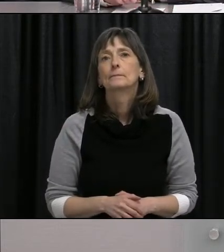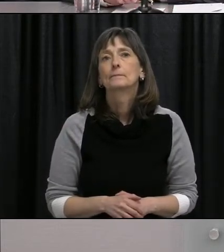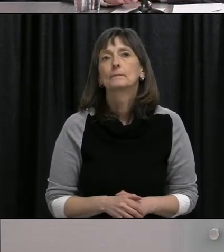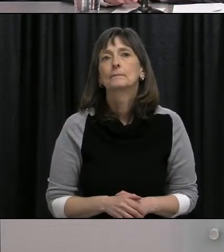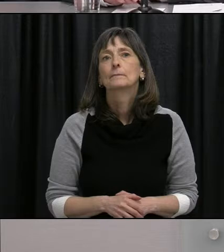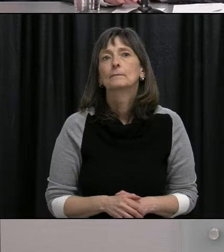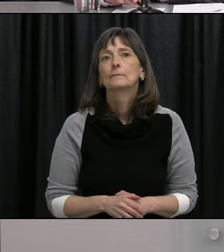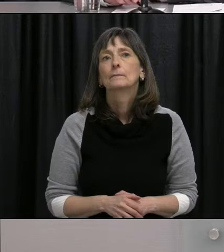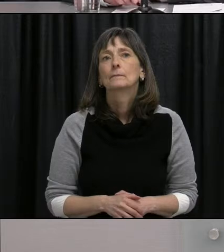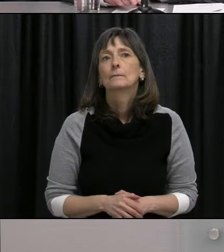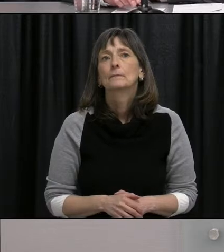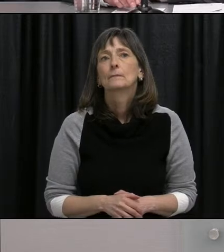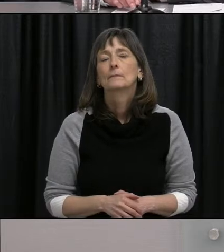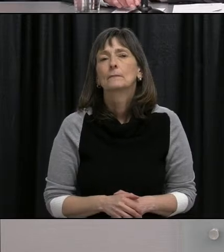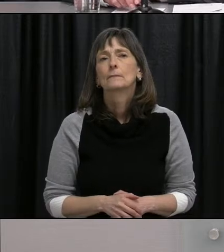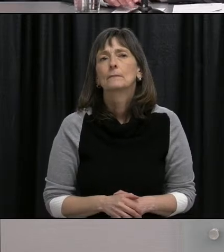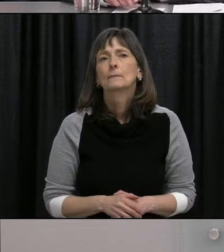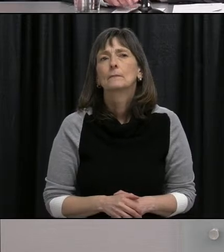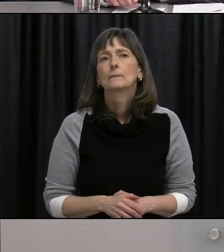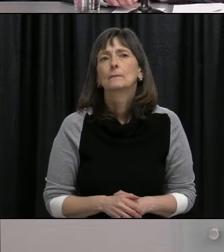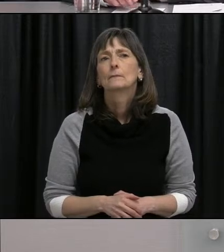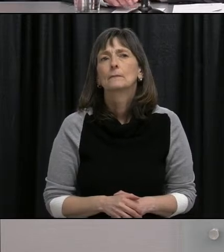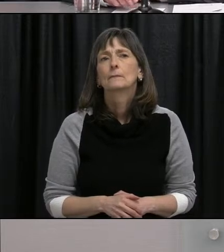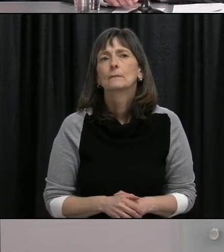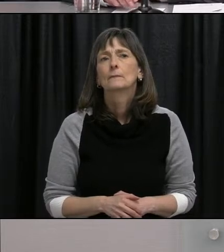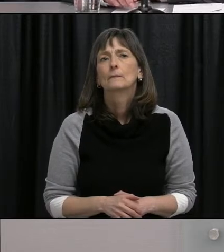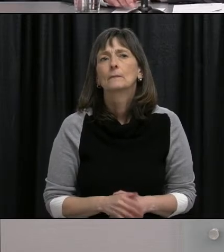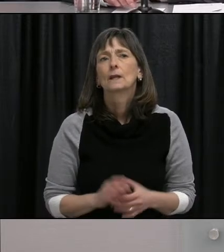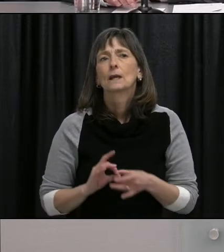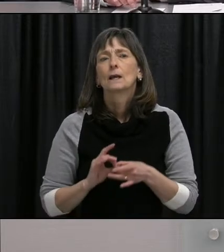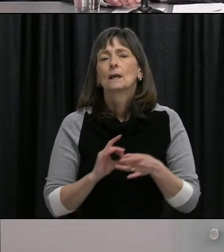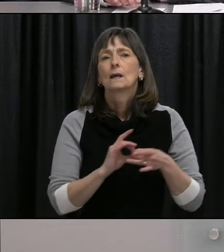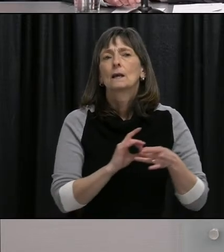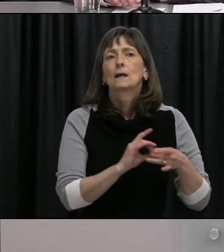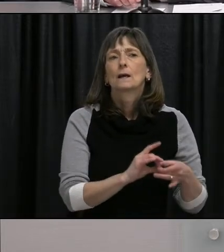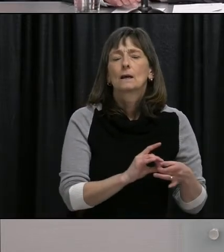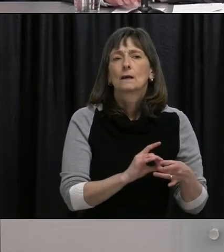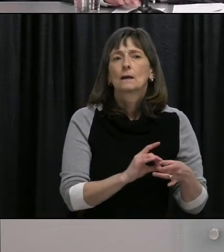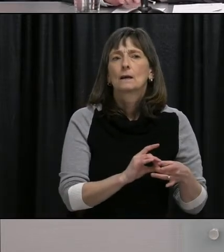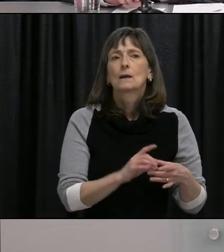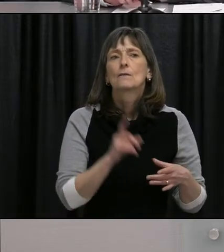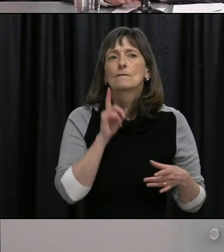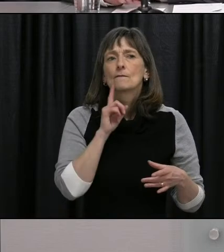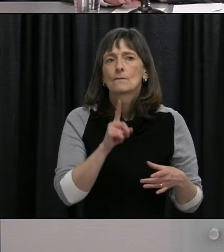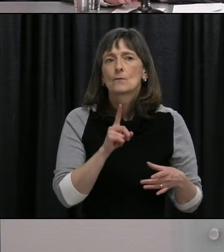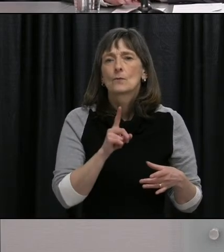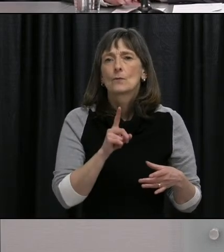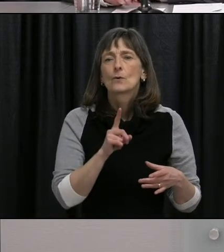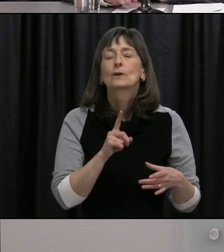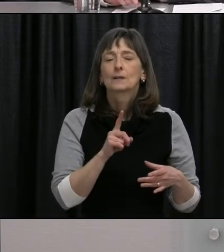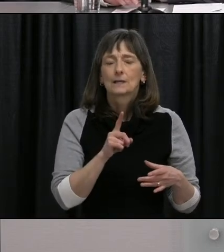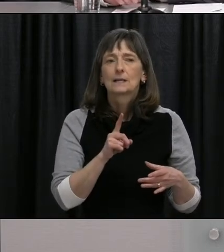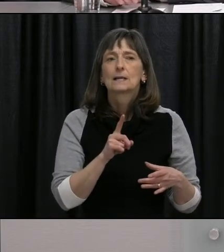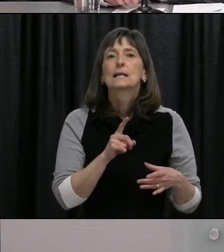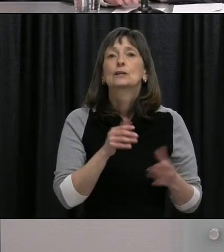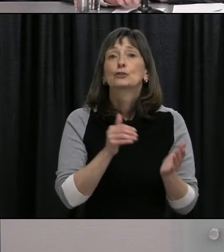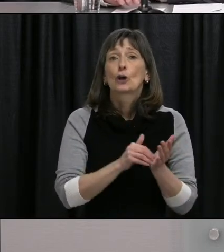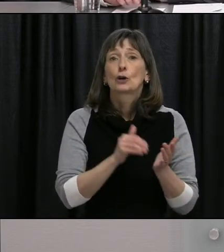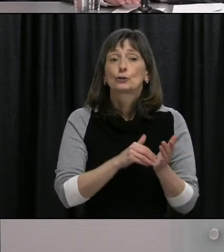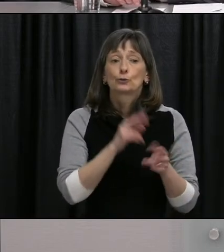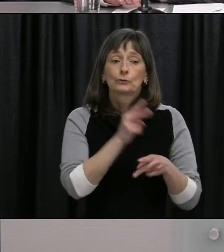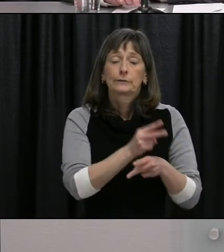Thank you very much. Once again, I have a question here relating to obstetricians and their ability to see postpartum